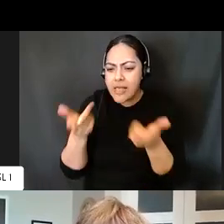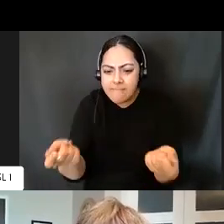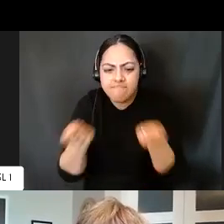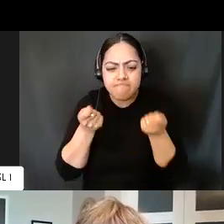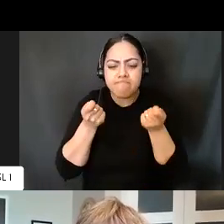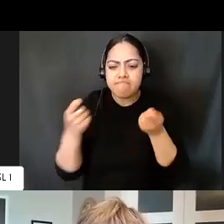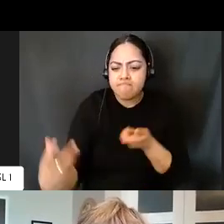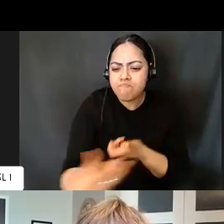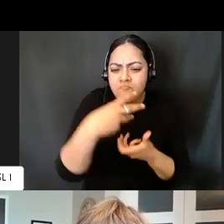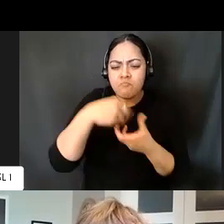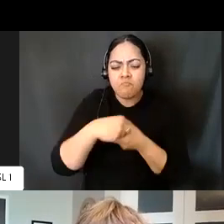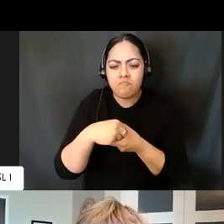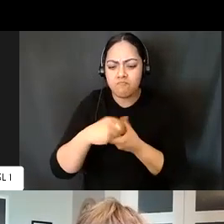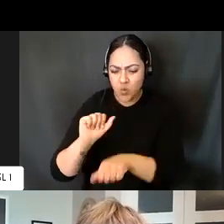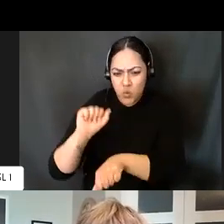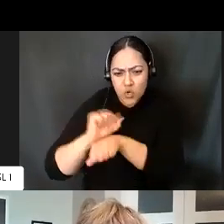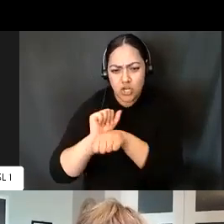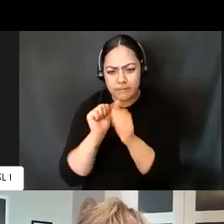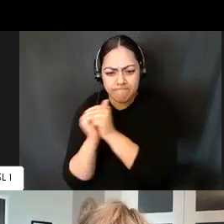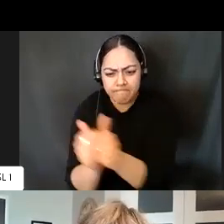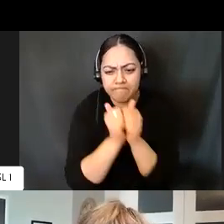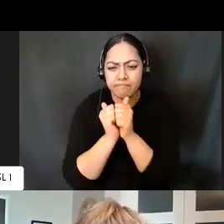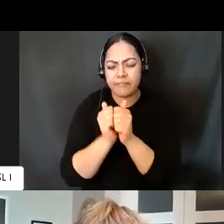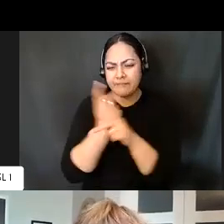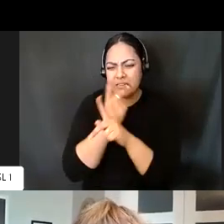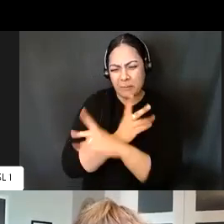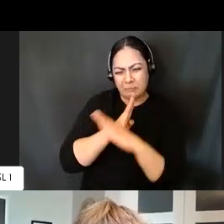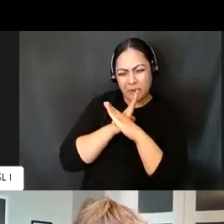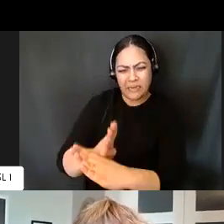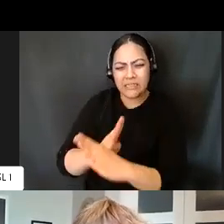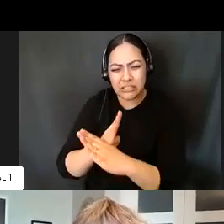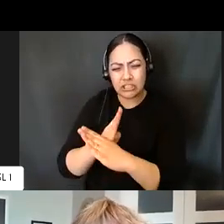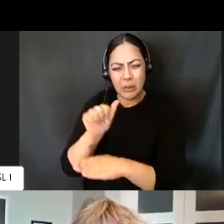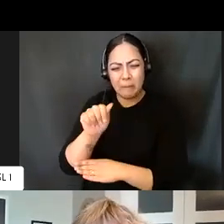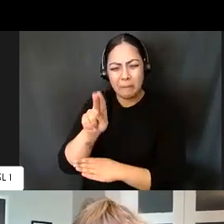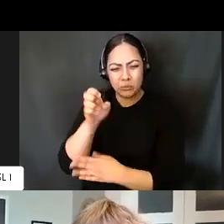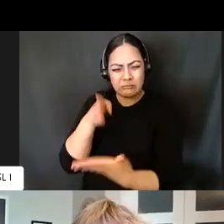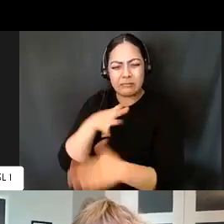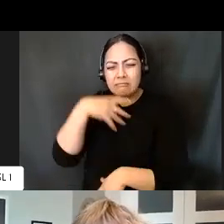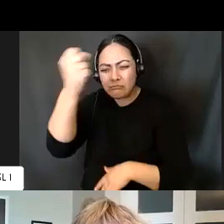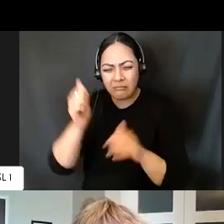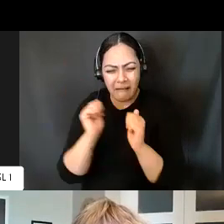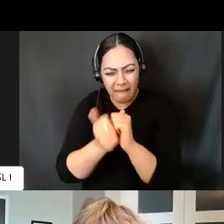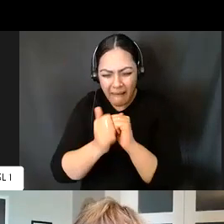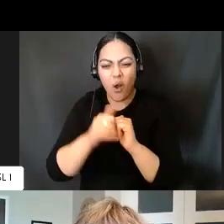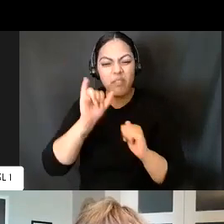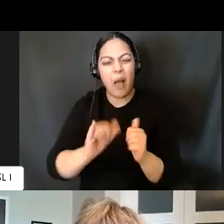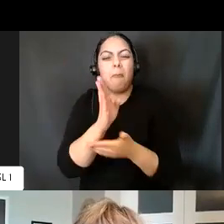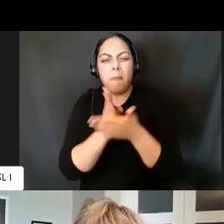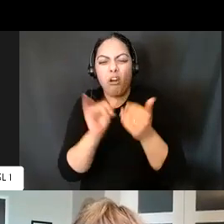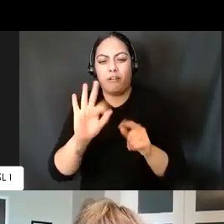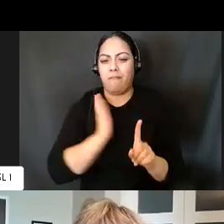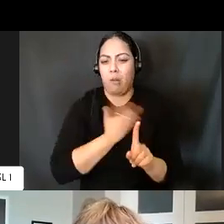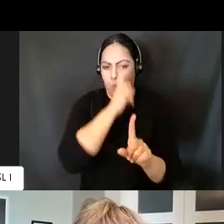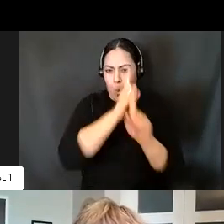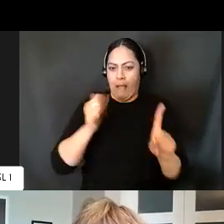engaging everyone in the work of prevention. And these are the three goals of Future Us: to